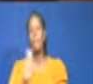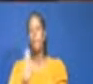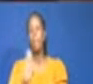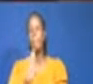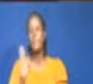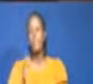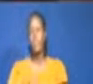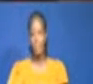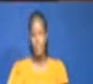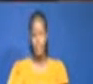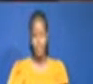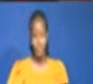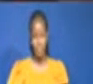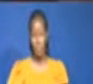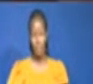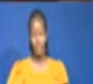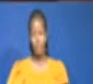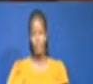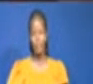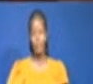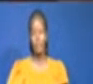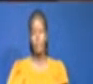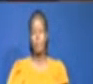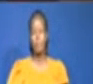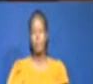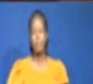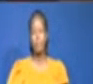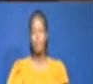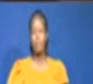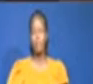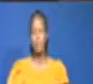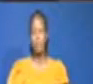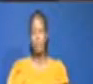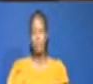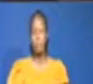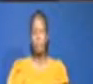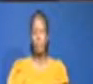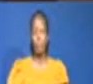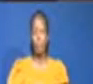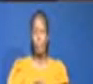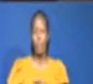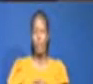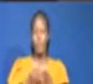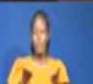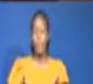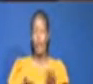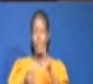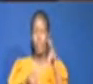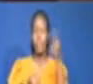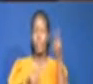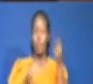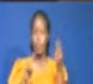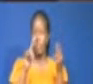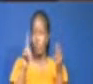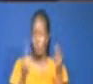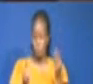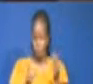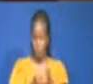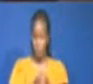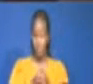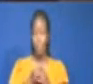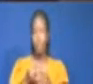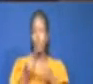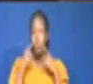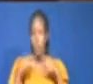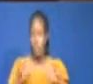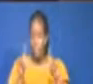Okay. So, Mercy. Okay, with your permission, I'll move to the second question, which was to disclose the